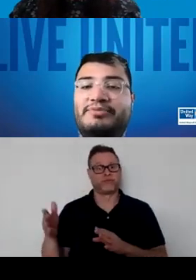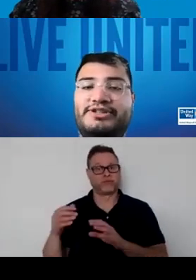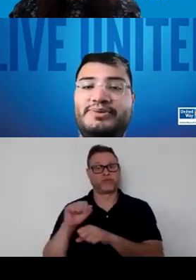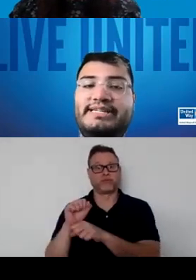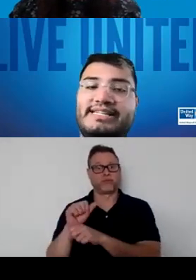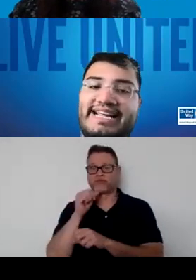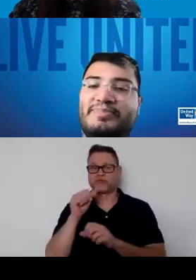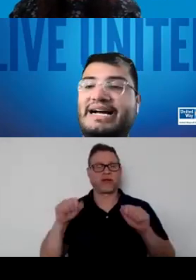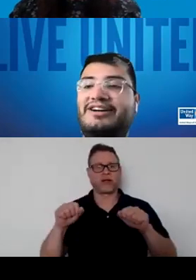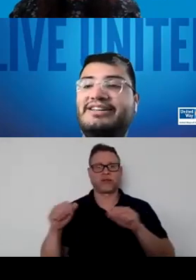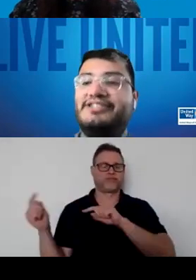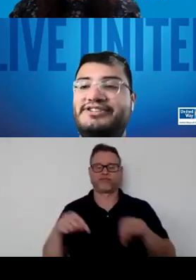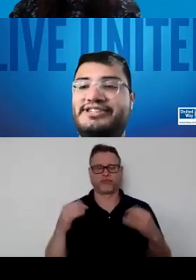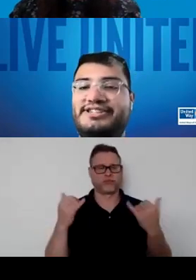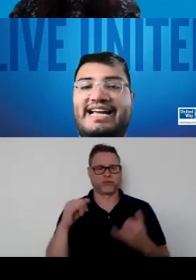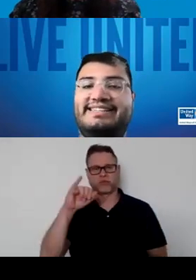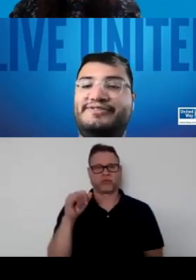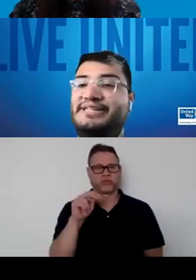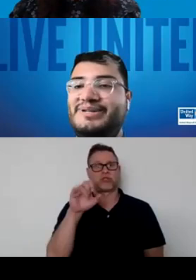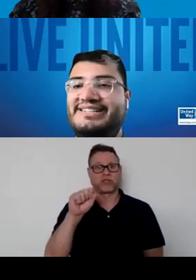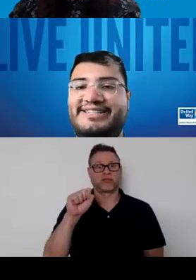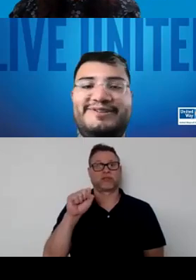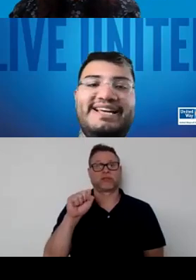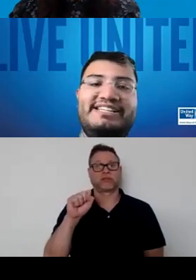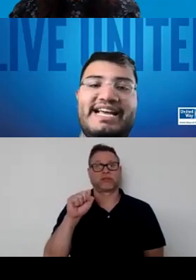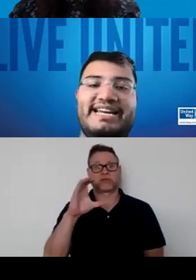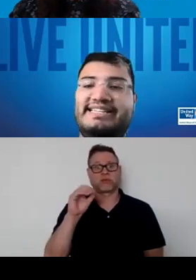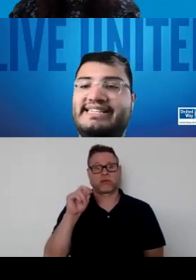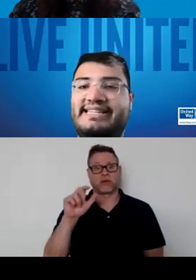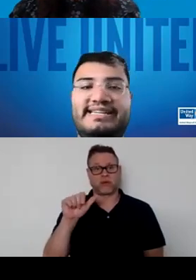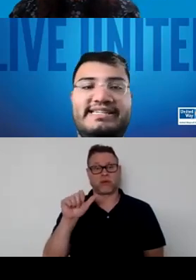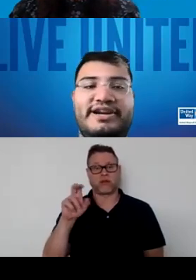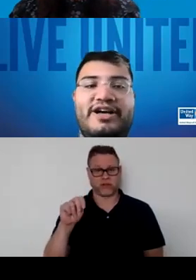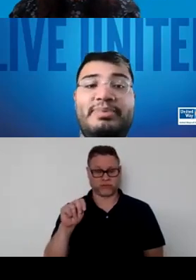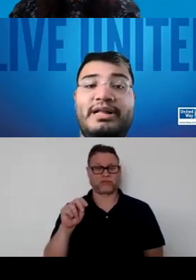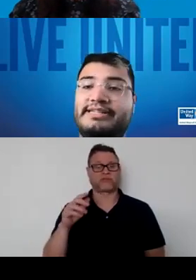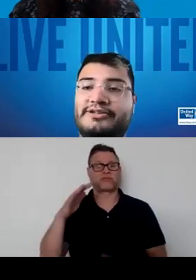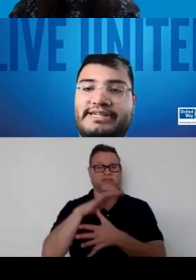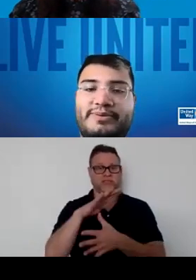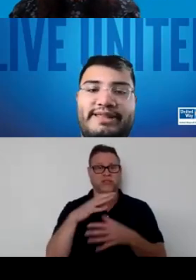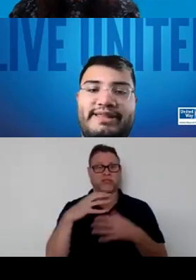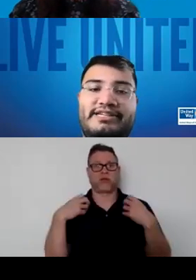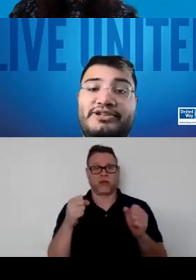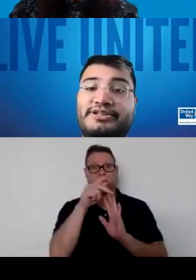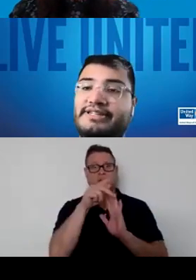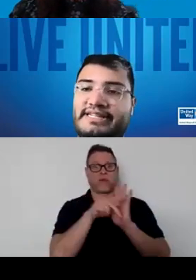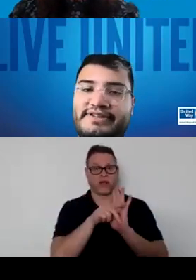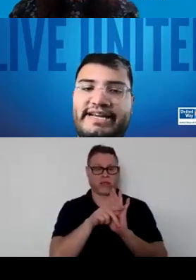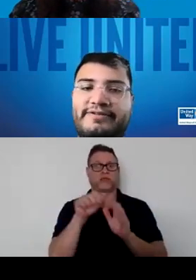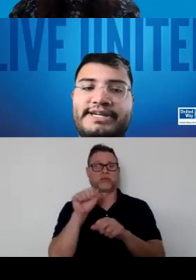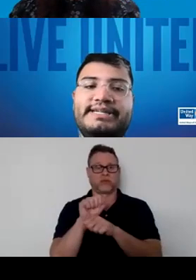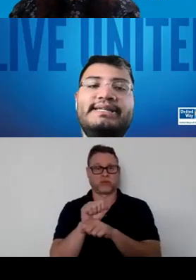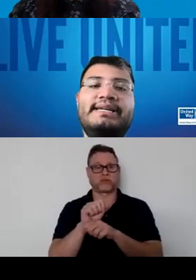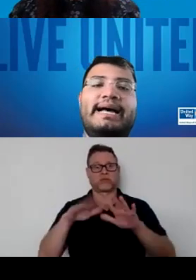not able to attend today, but I'll introduce her as if she was. So Janice is the Senior Health Policy Associate with the Children's Defense